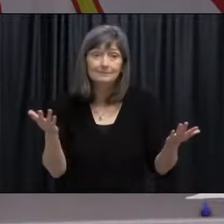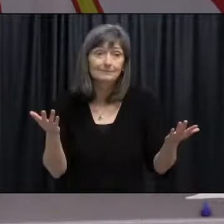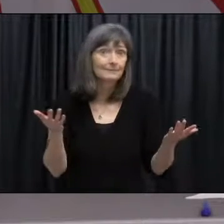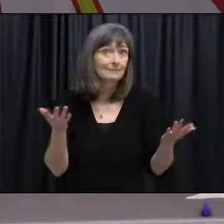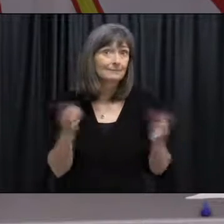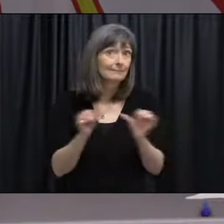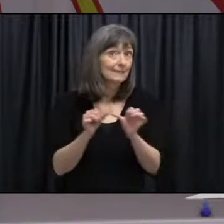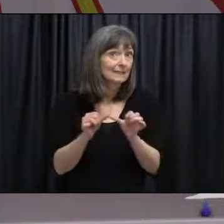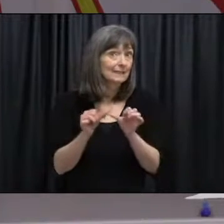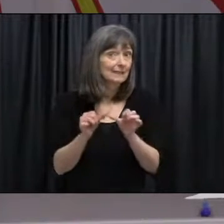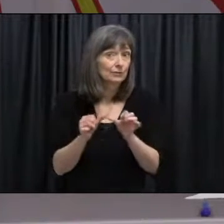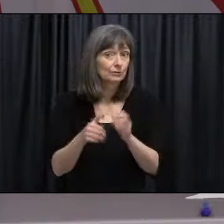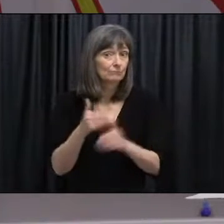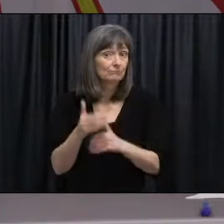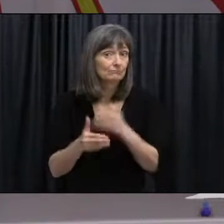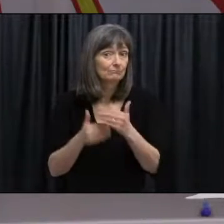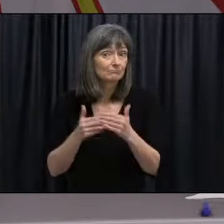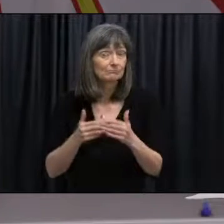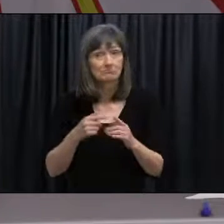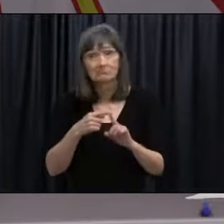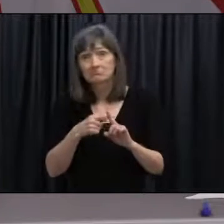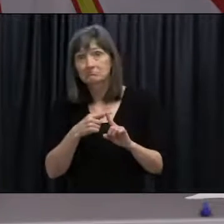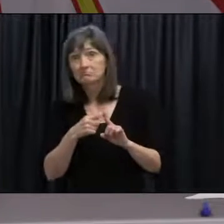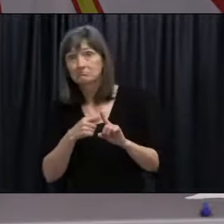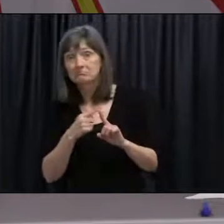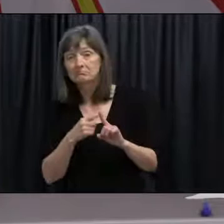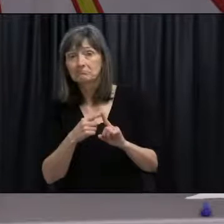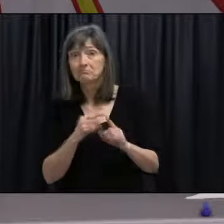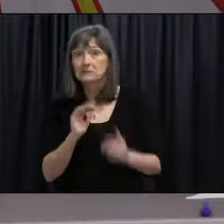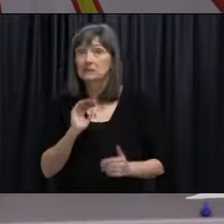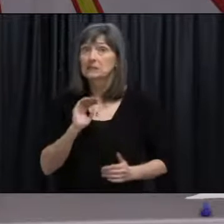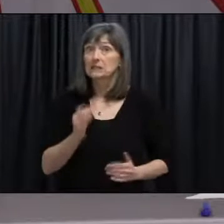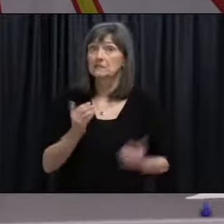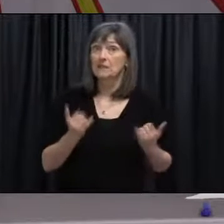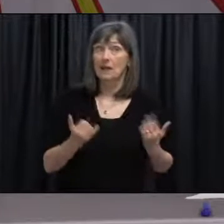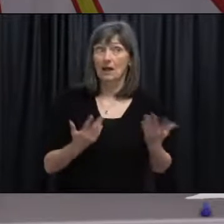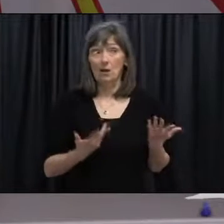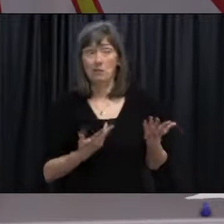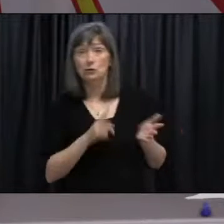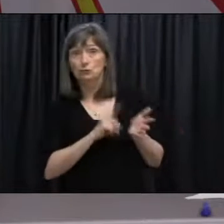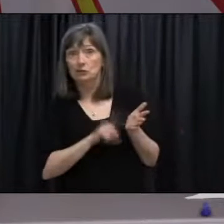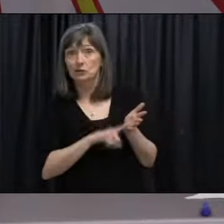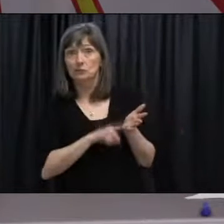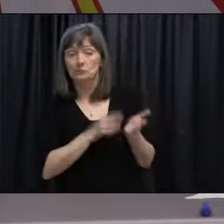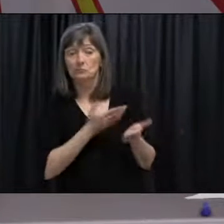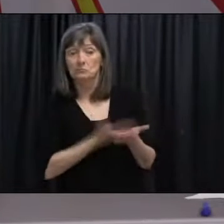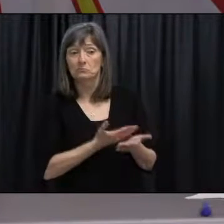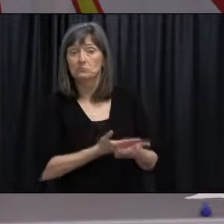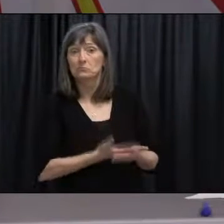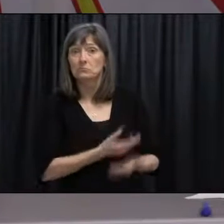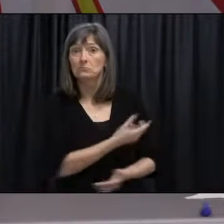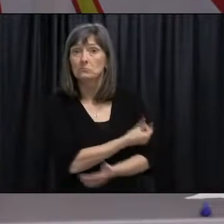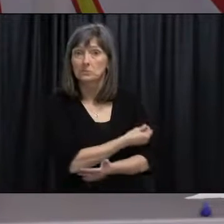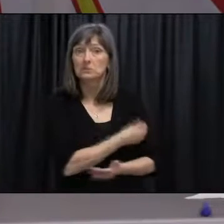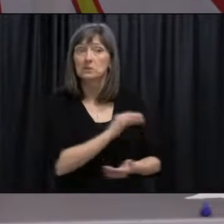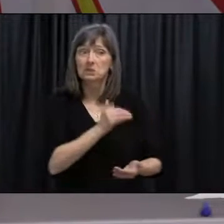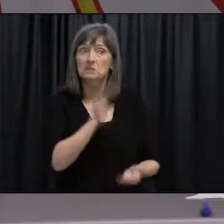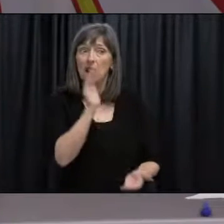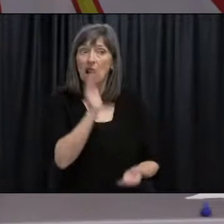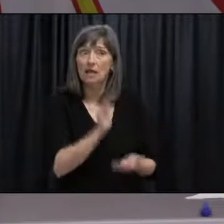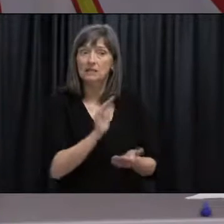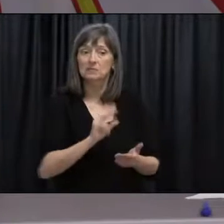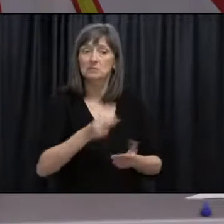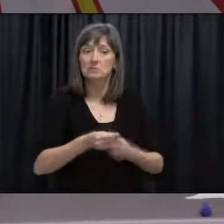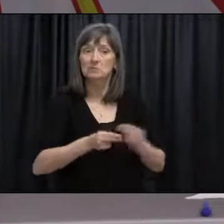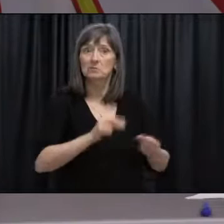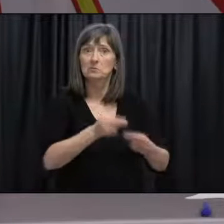will continue to work, and will, even though we're seeing some evidence now of real-life data, seeing how it diminishes the